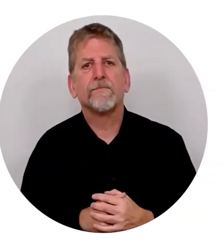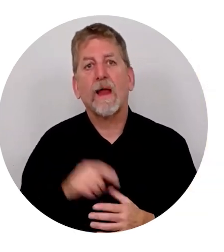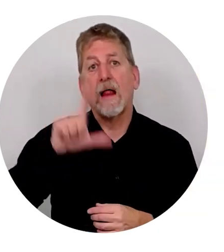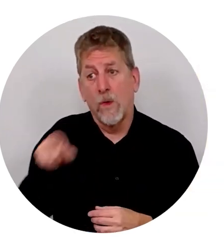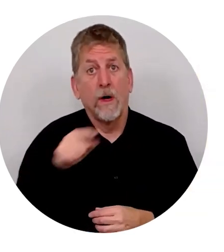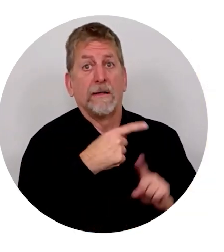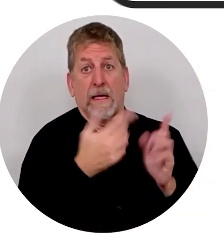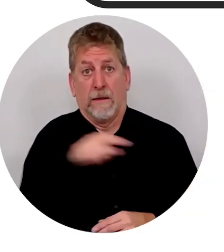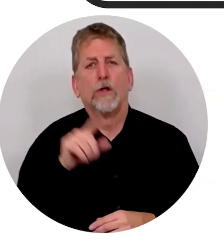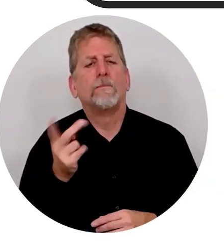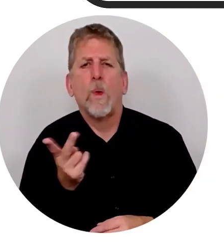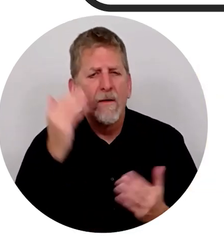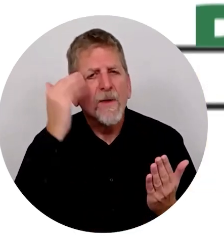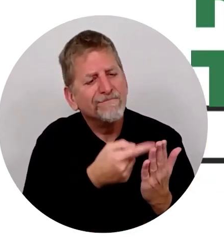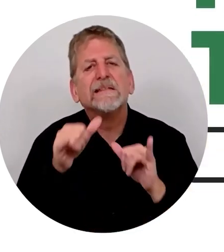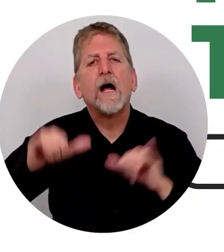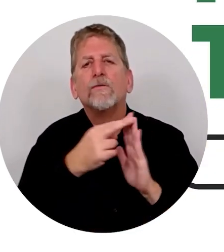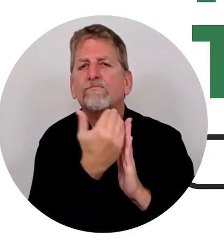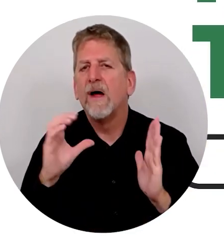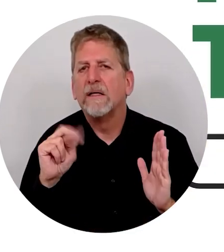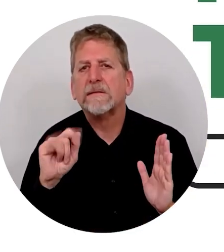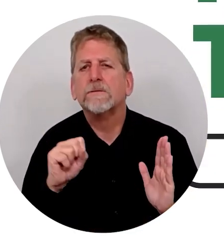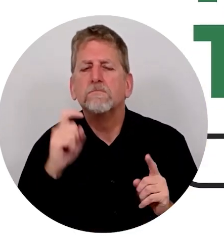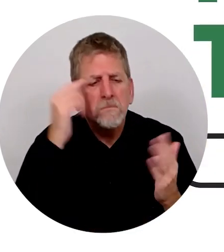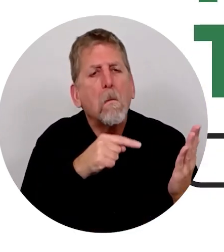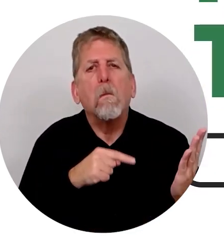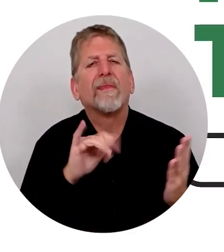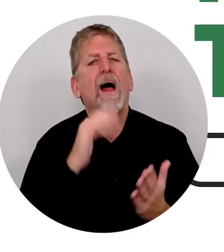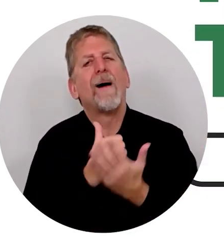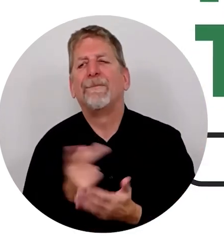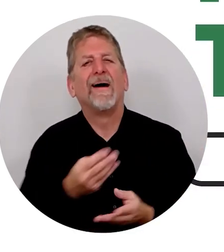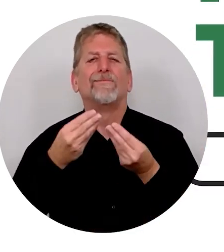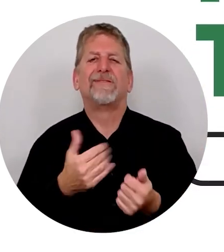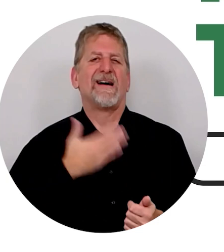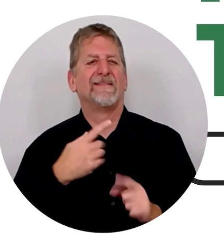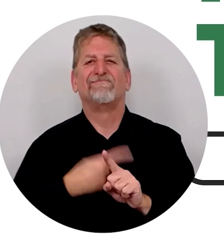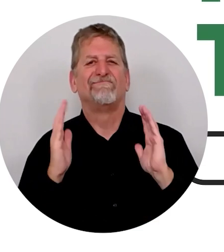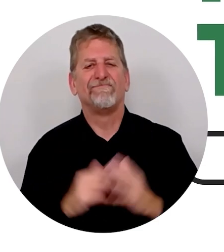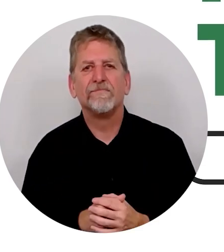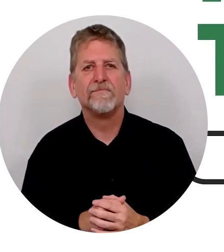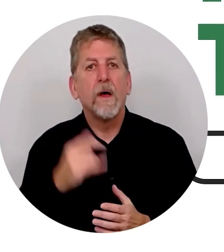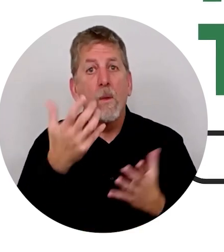tenancies. For more information, please contact our website at